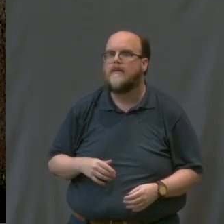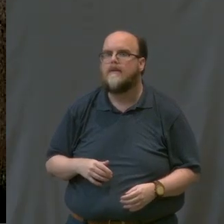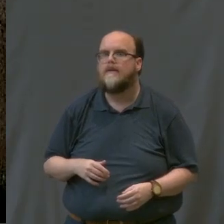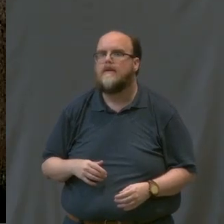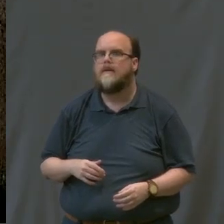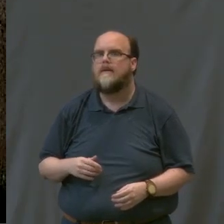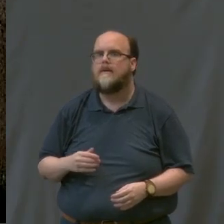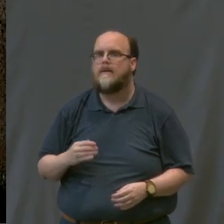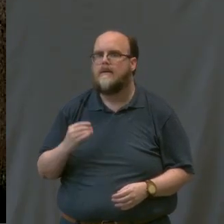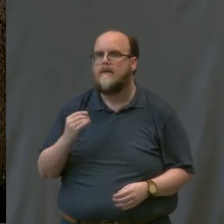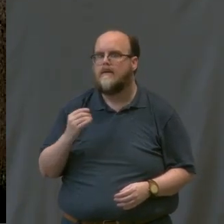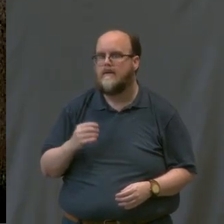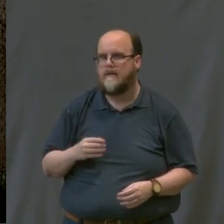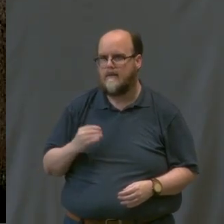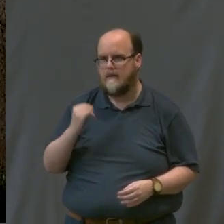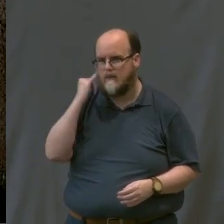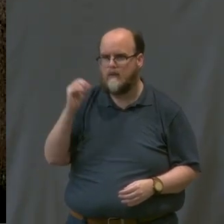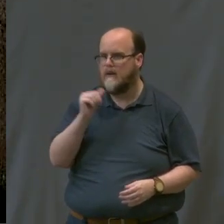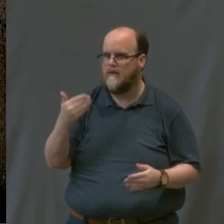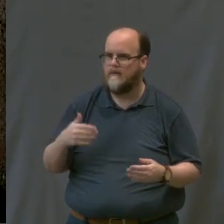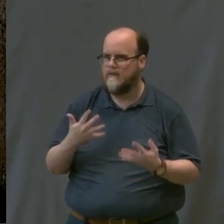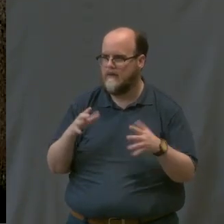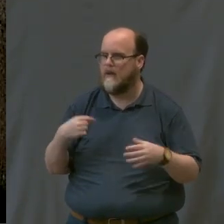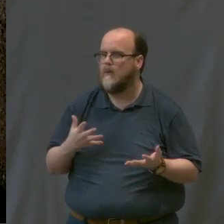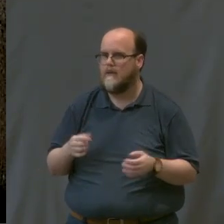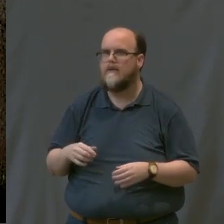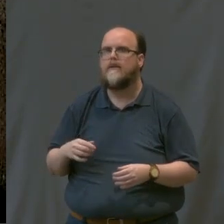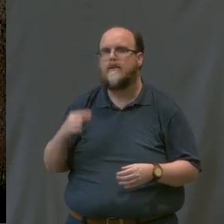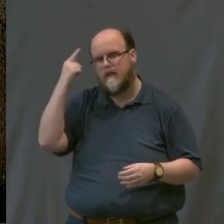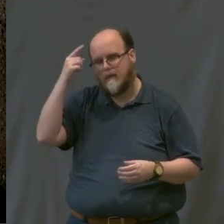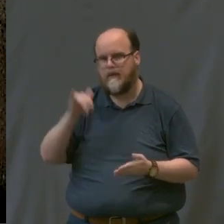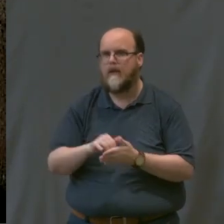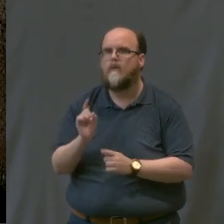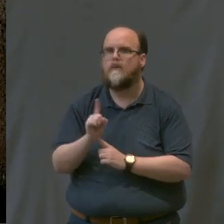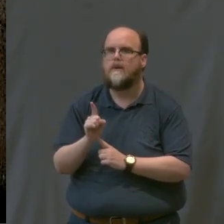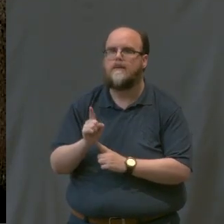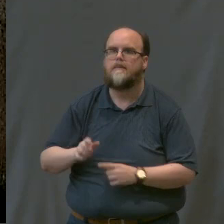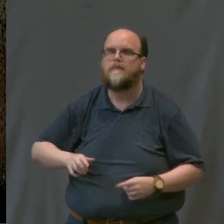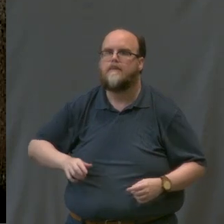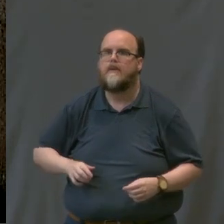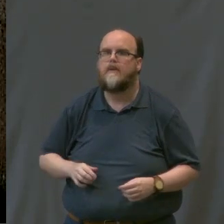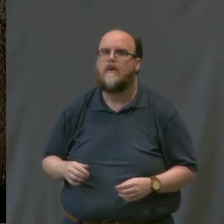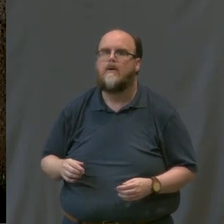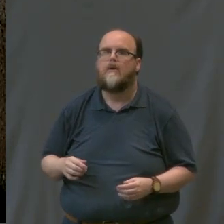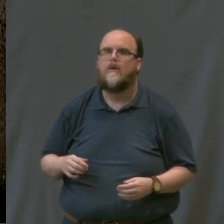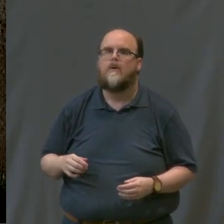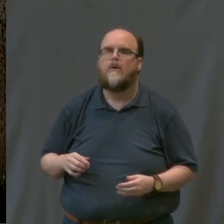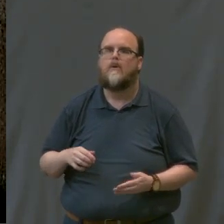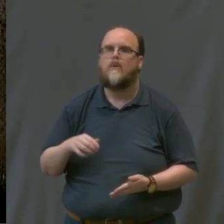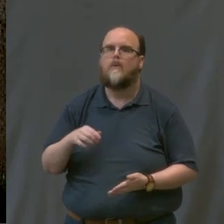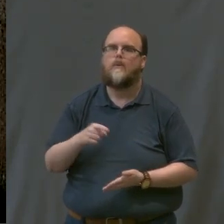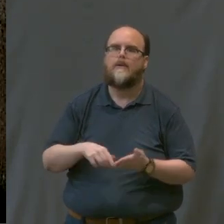Even if we don't finish with these slides tonight, I would like to stop here and let you think about this for a minute. What does